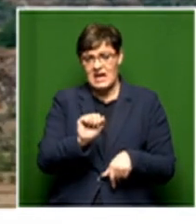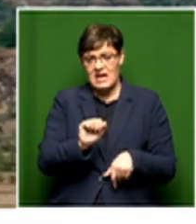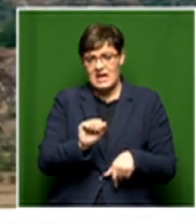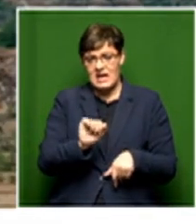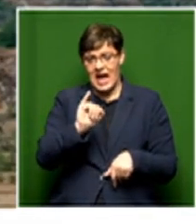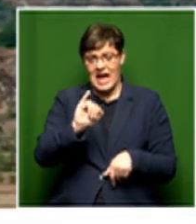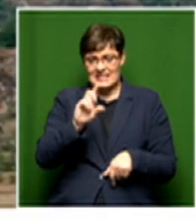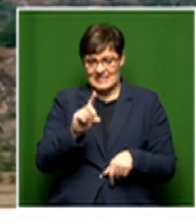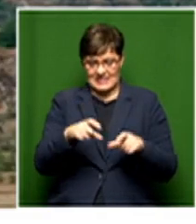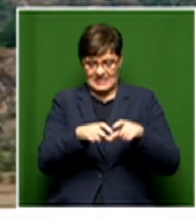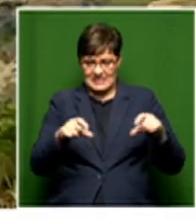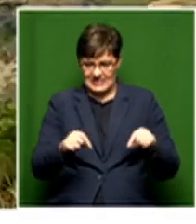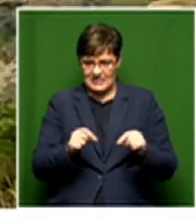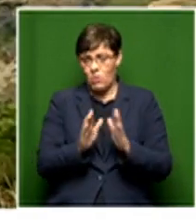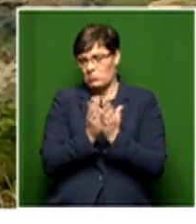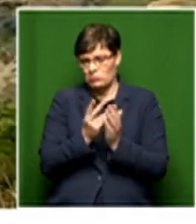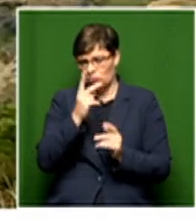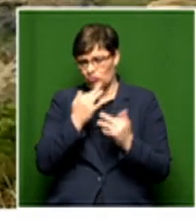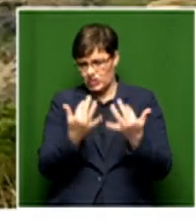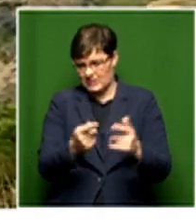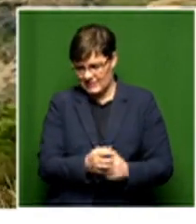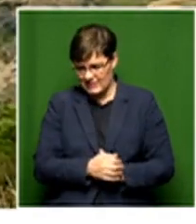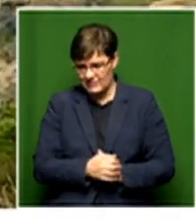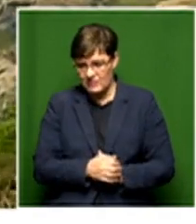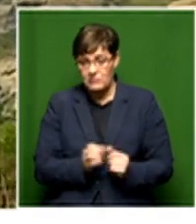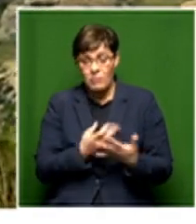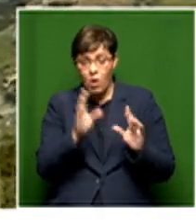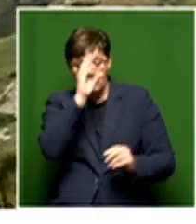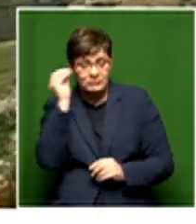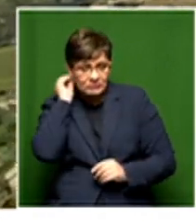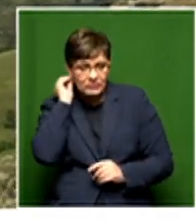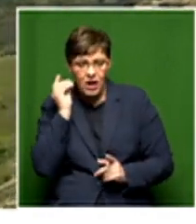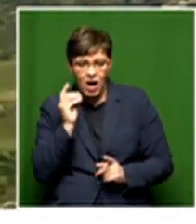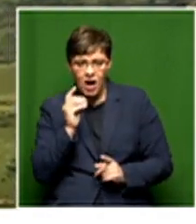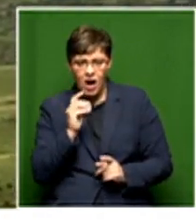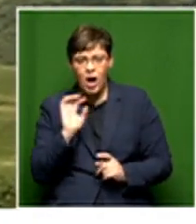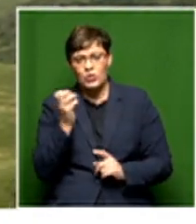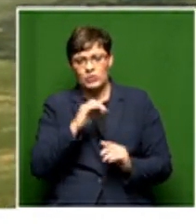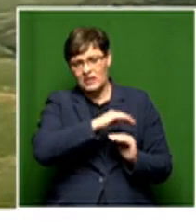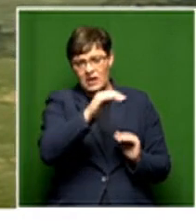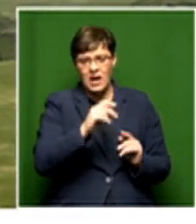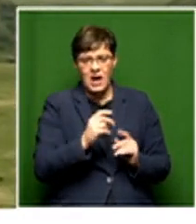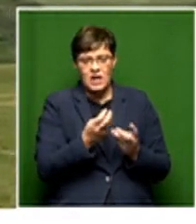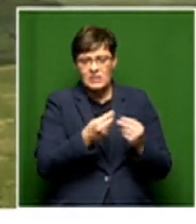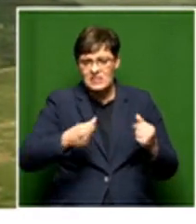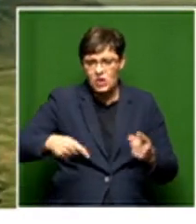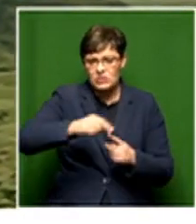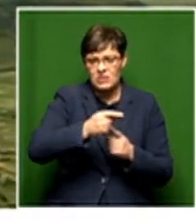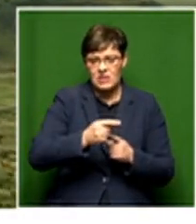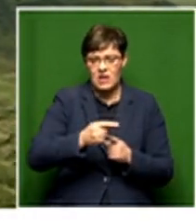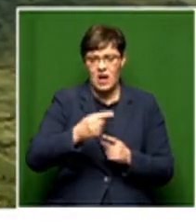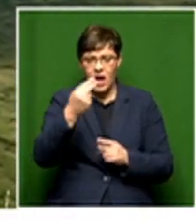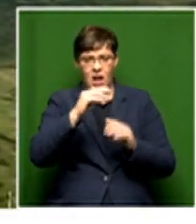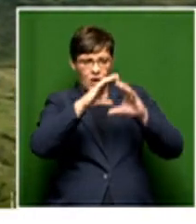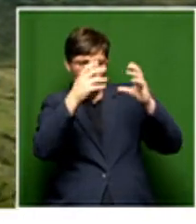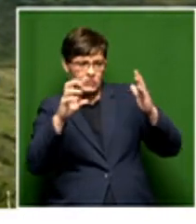African green ID book and you're sorted. The park's most notable features are its golden ochre, sandstone cliffs, outcrops and